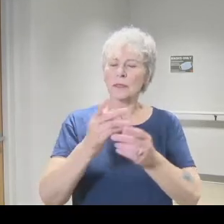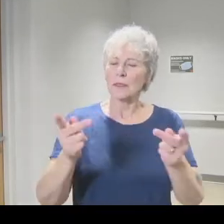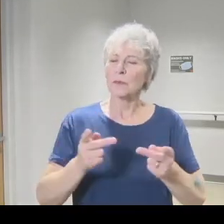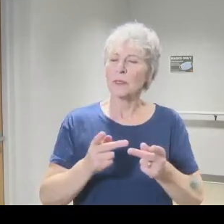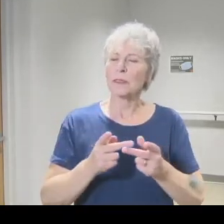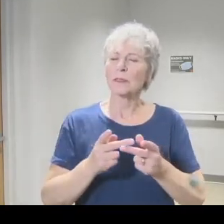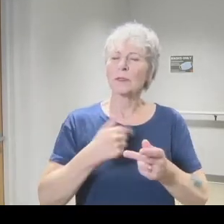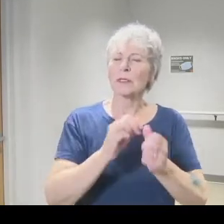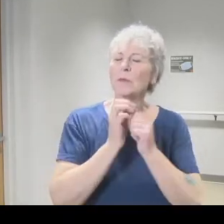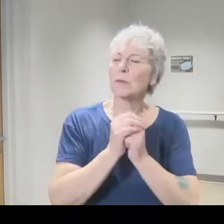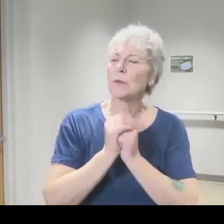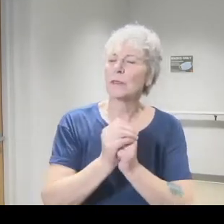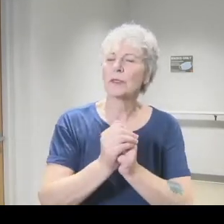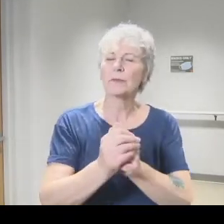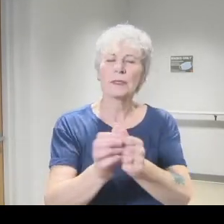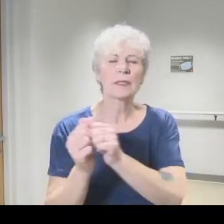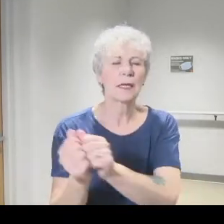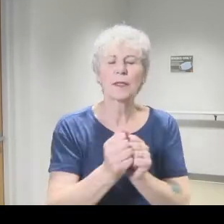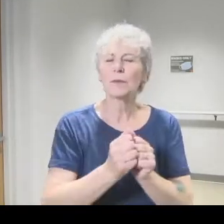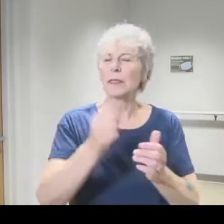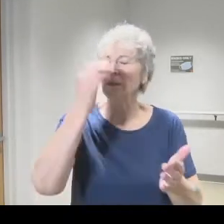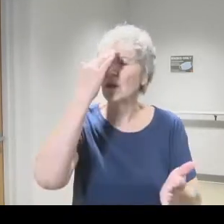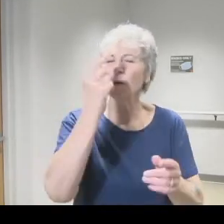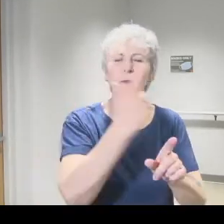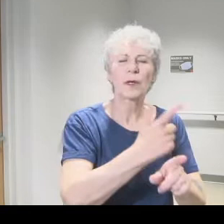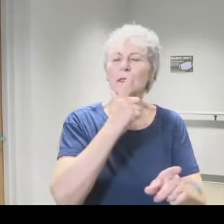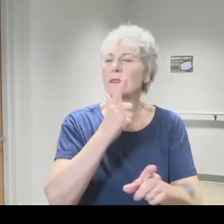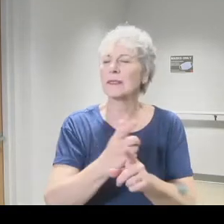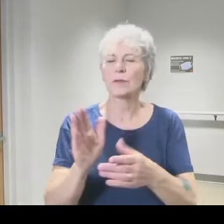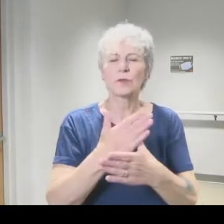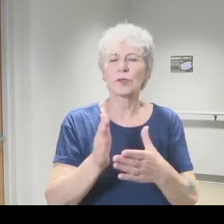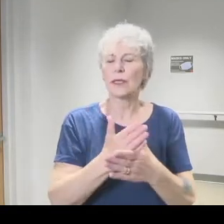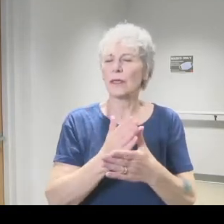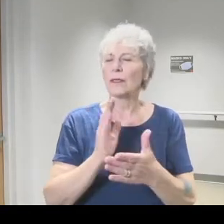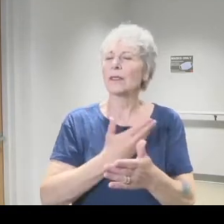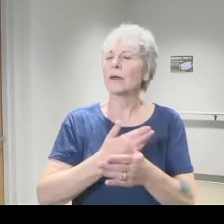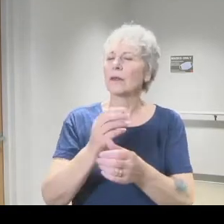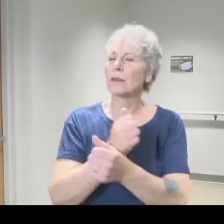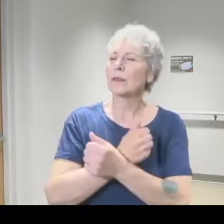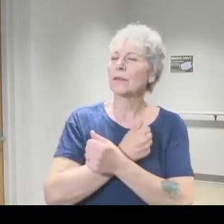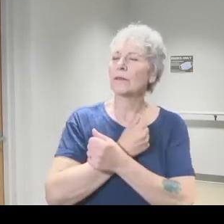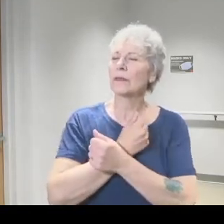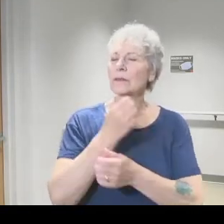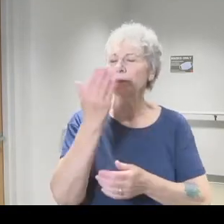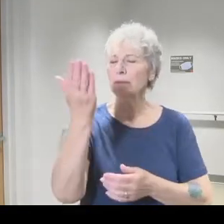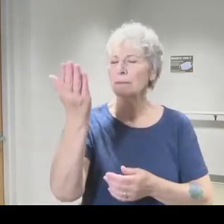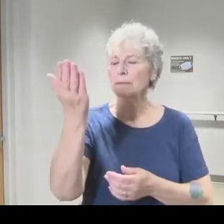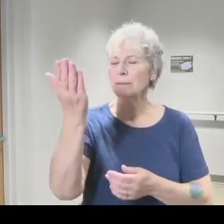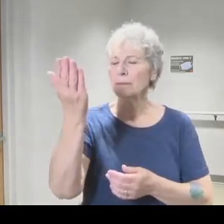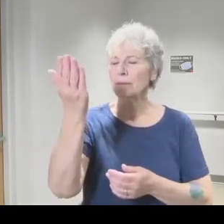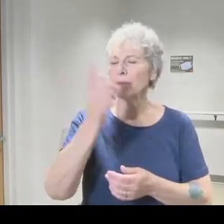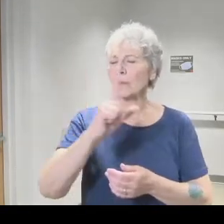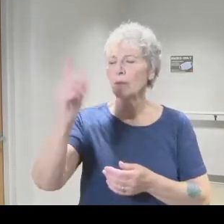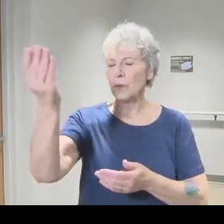can worship together, we can know brothers and sisters who share in this love for you. Lord,